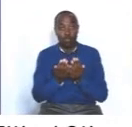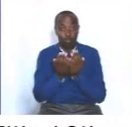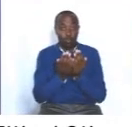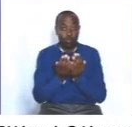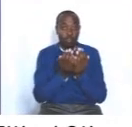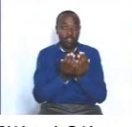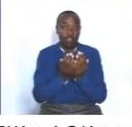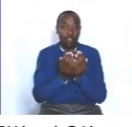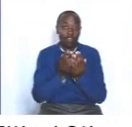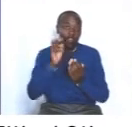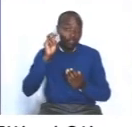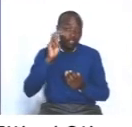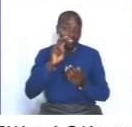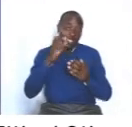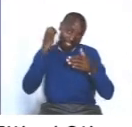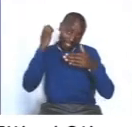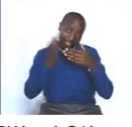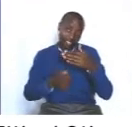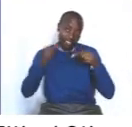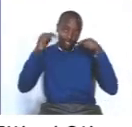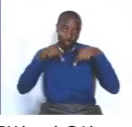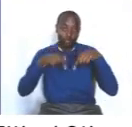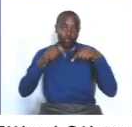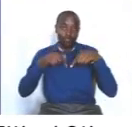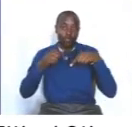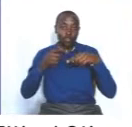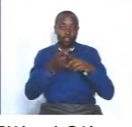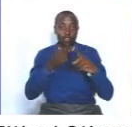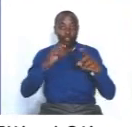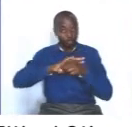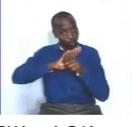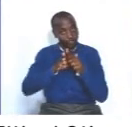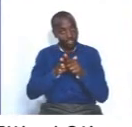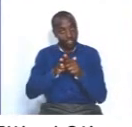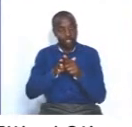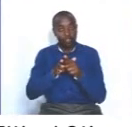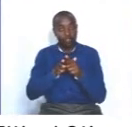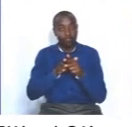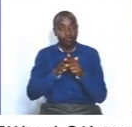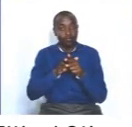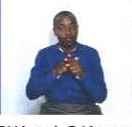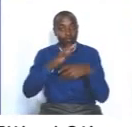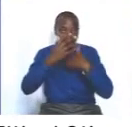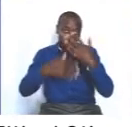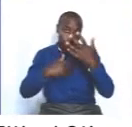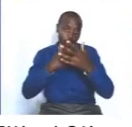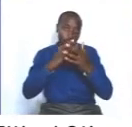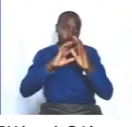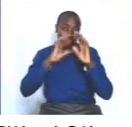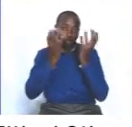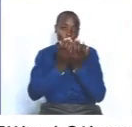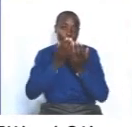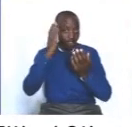extinction threat like we are facing today from this flood of COVID-19. The world as he knew it was